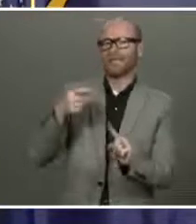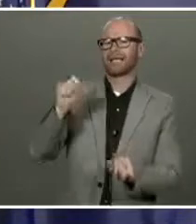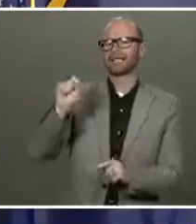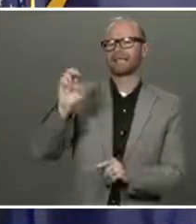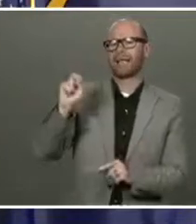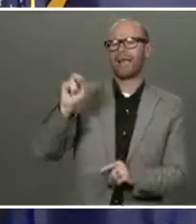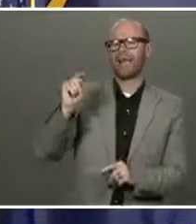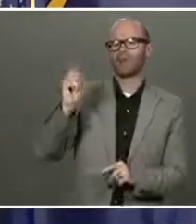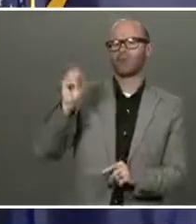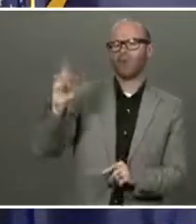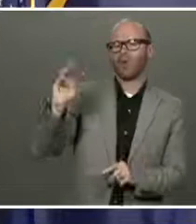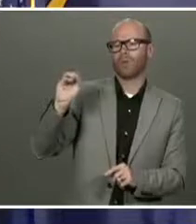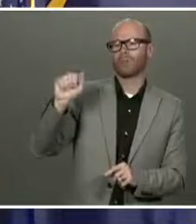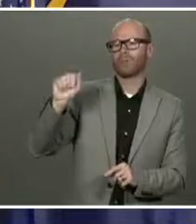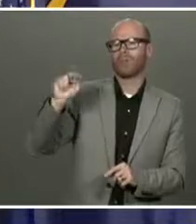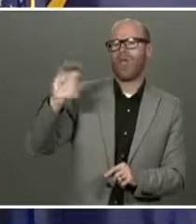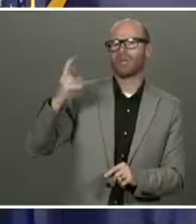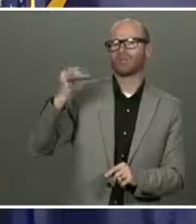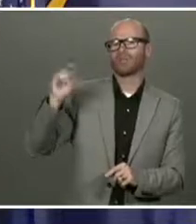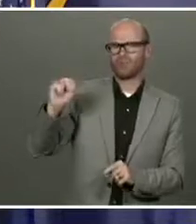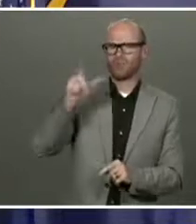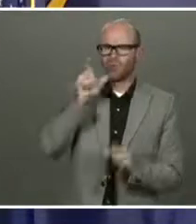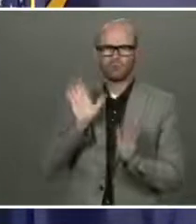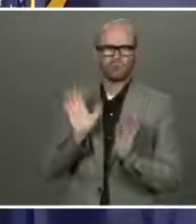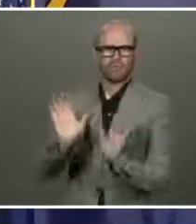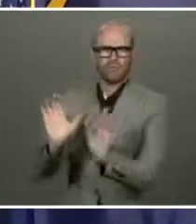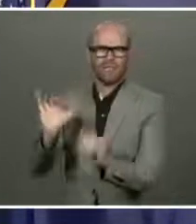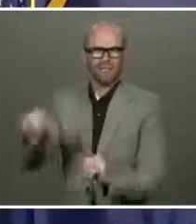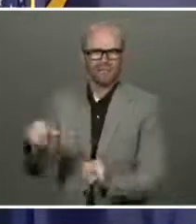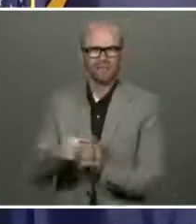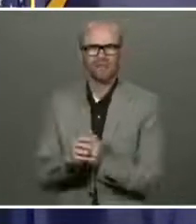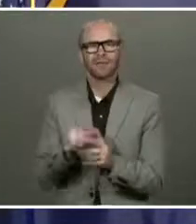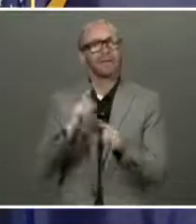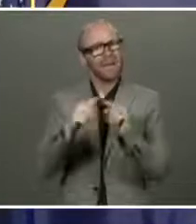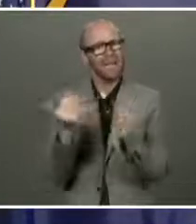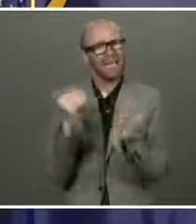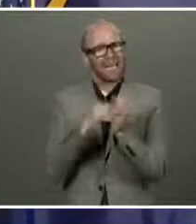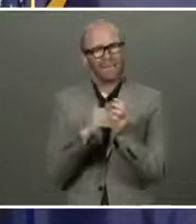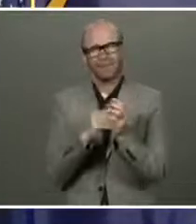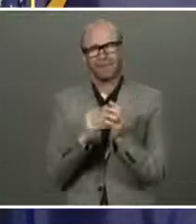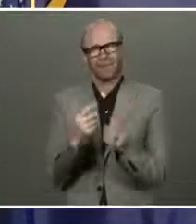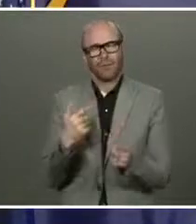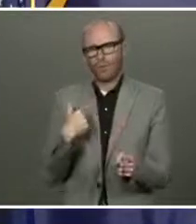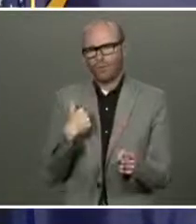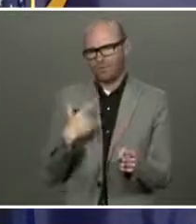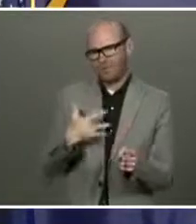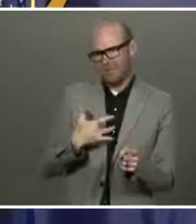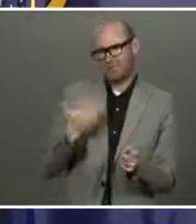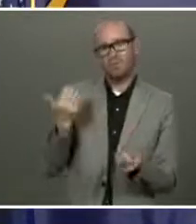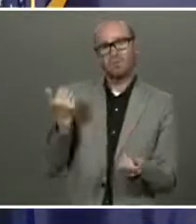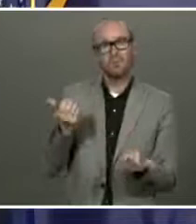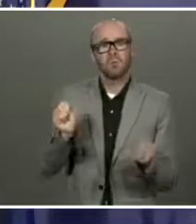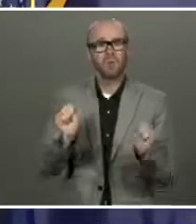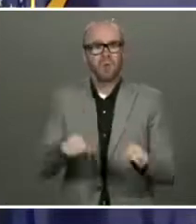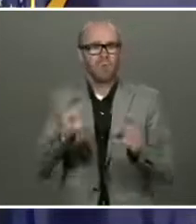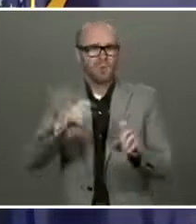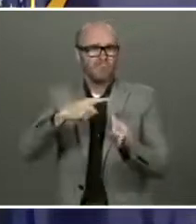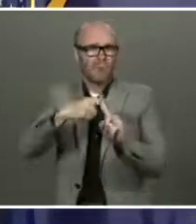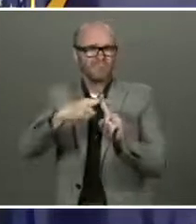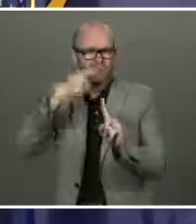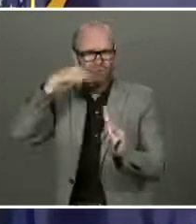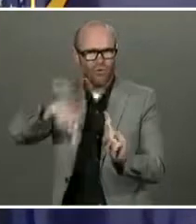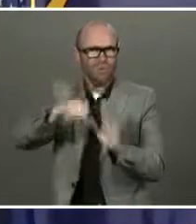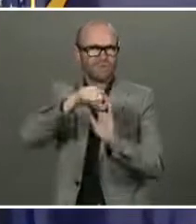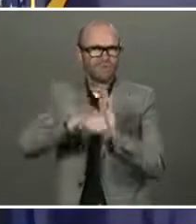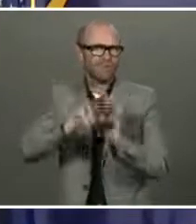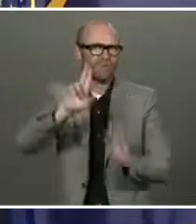on kind of both sides of that ledger. And it will; those can be, and we expect will be very positive for the state of Utah. We're a place